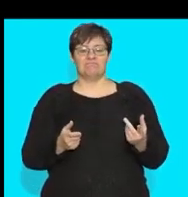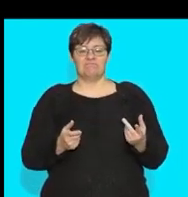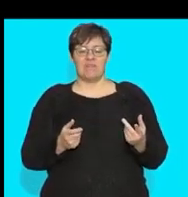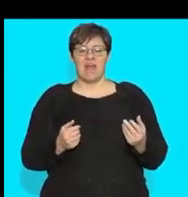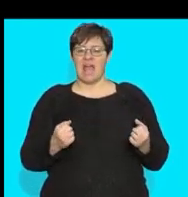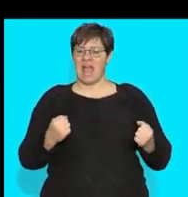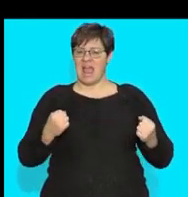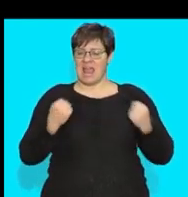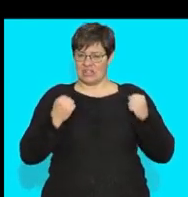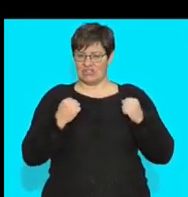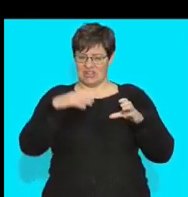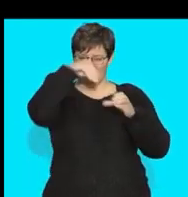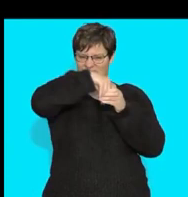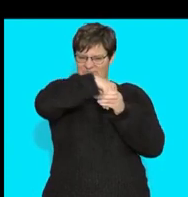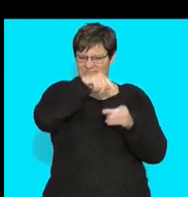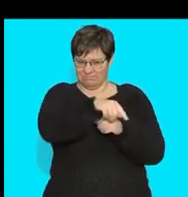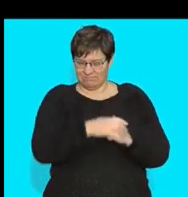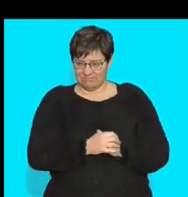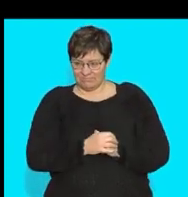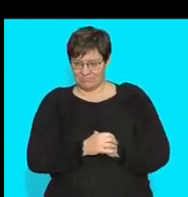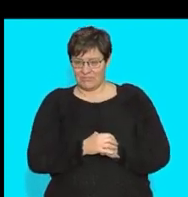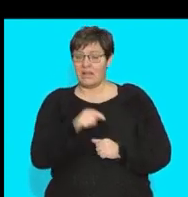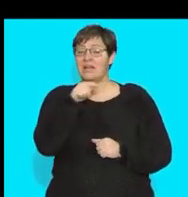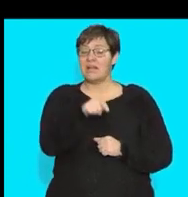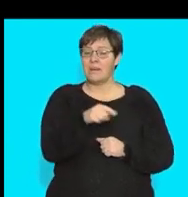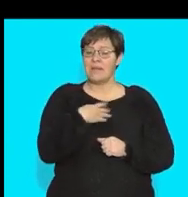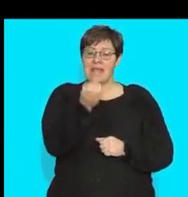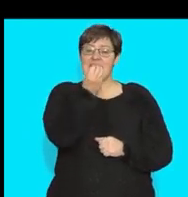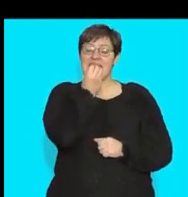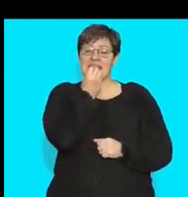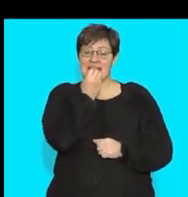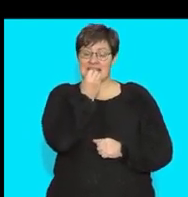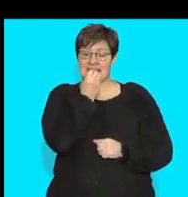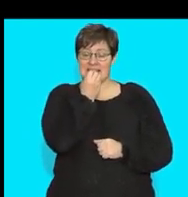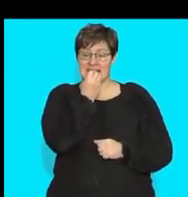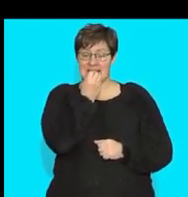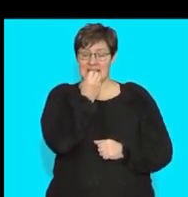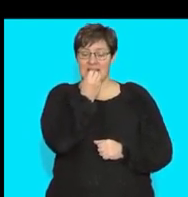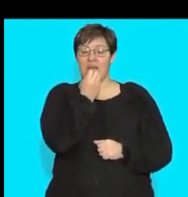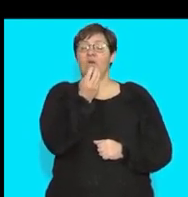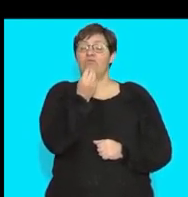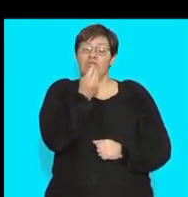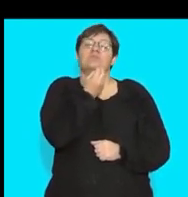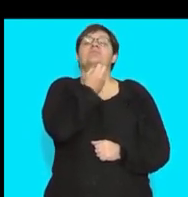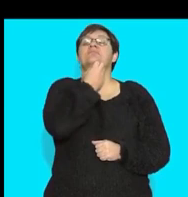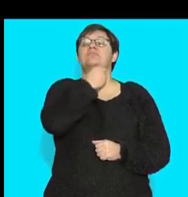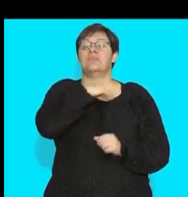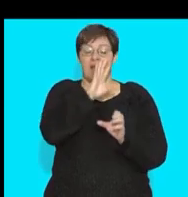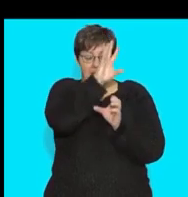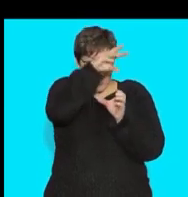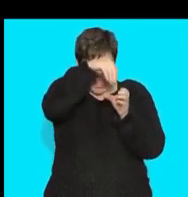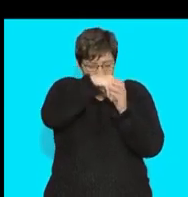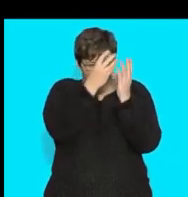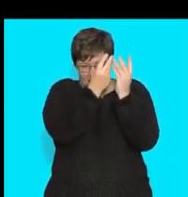And what do we mean by that? The mitochondria, when I eat food, the food is going to come